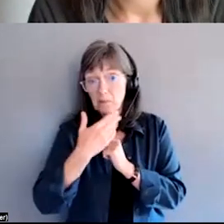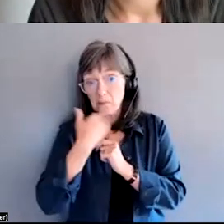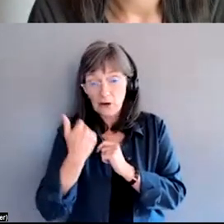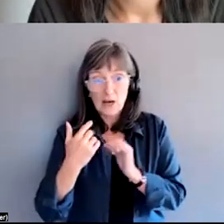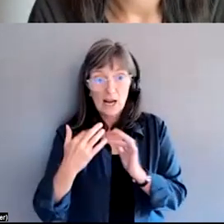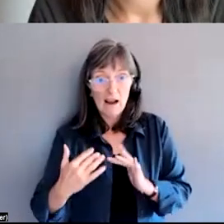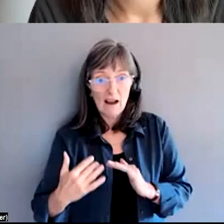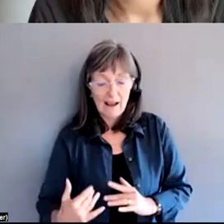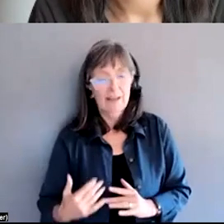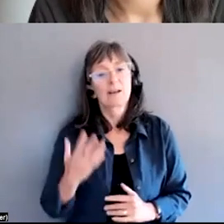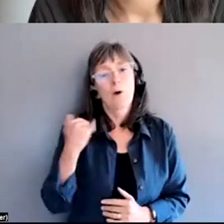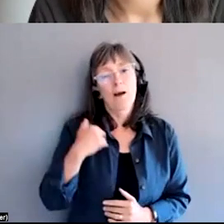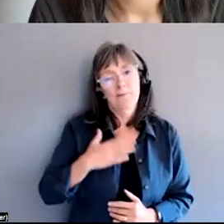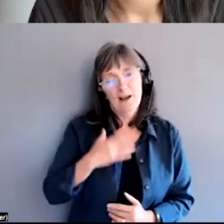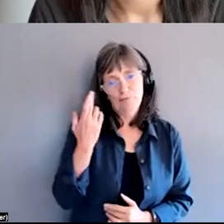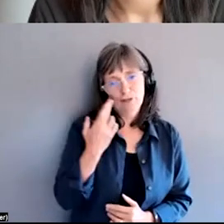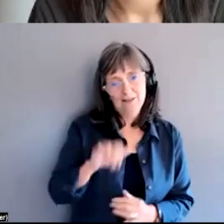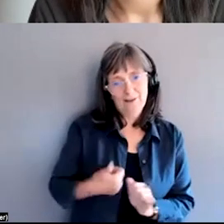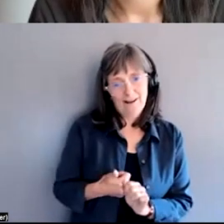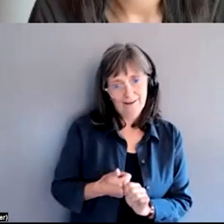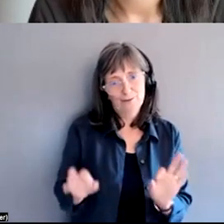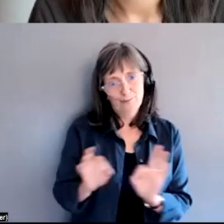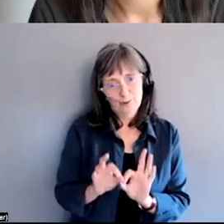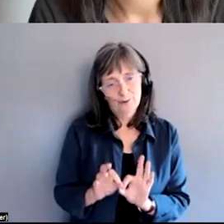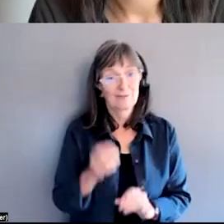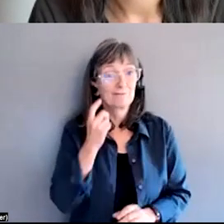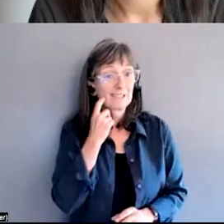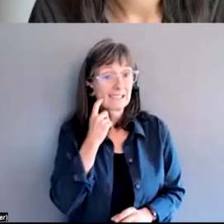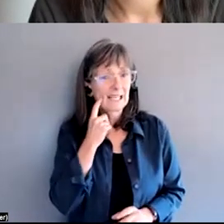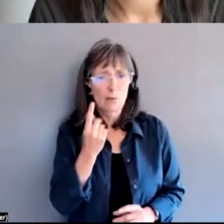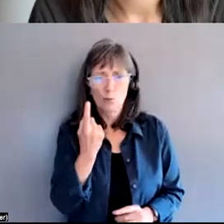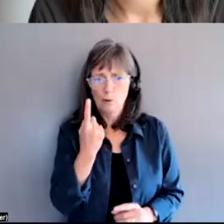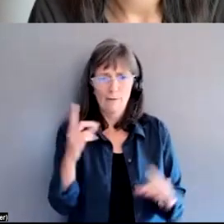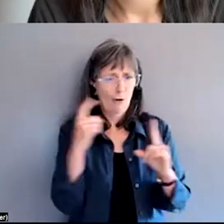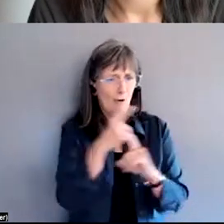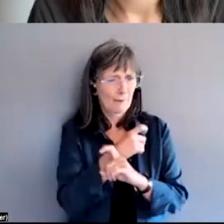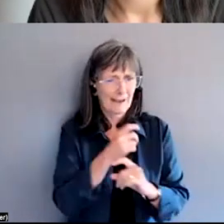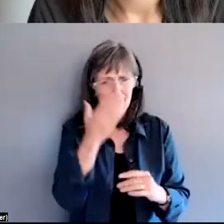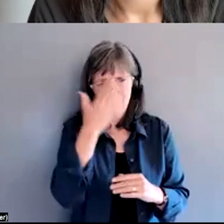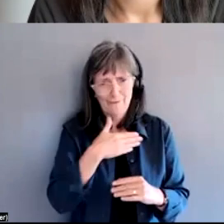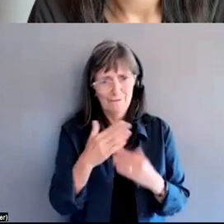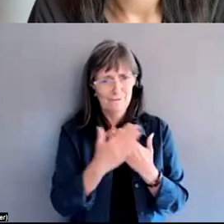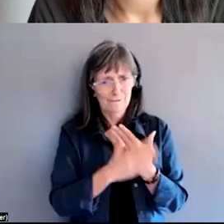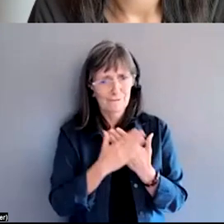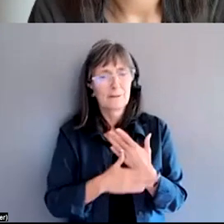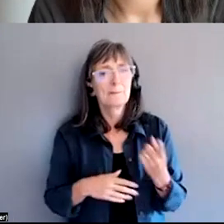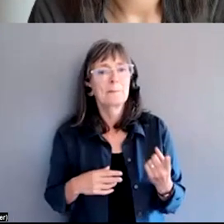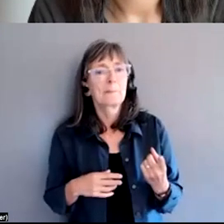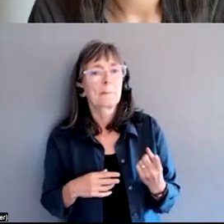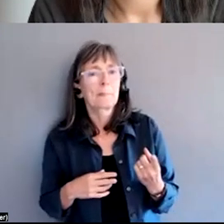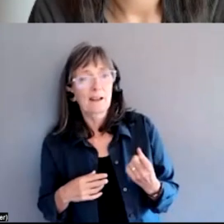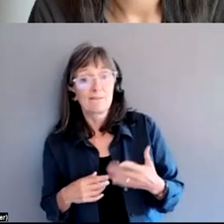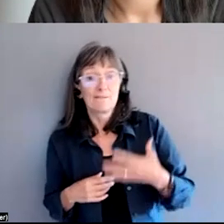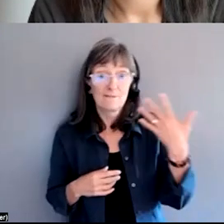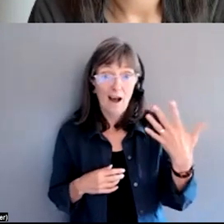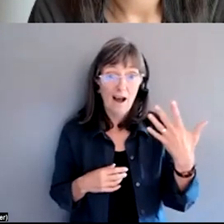the rationale becomes so important, because recently I was working on this really complicated cover, and in presenting, you know, five kind